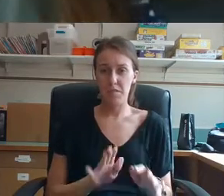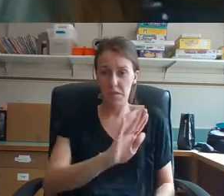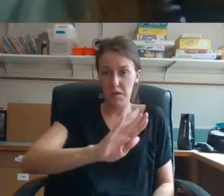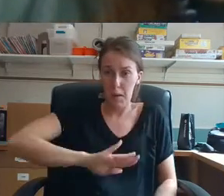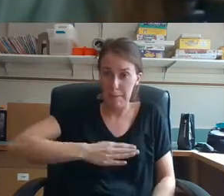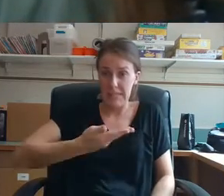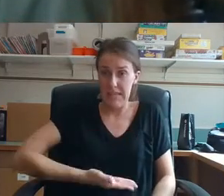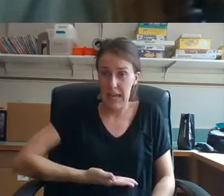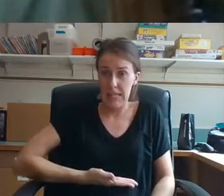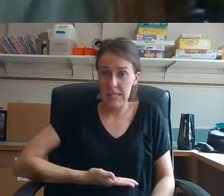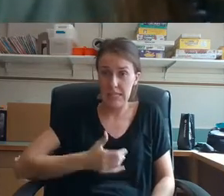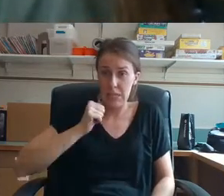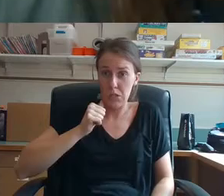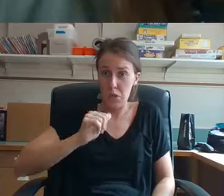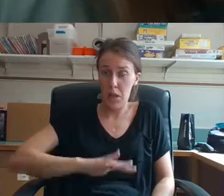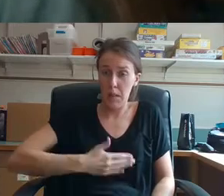upset,